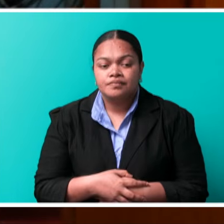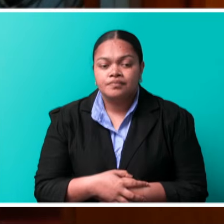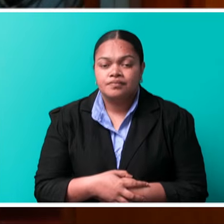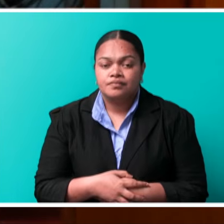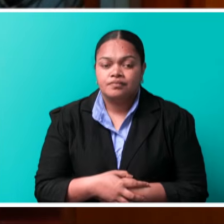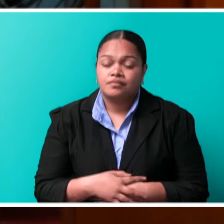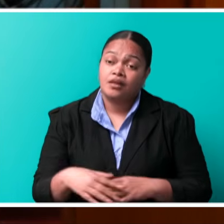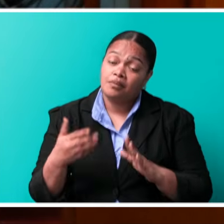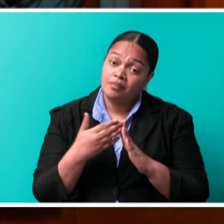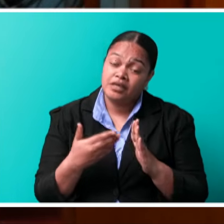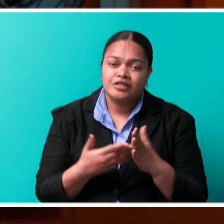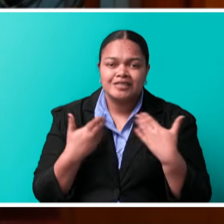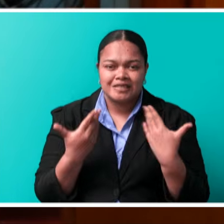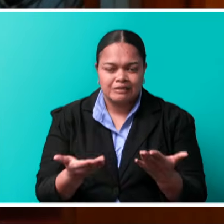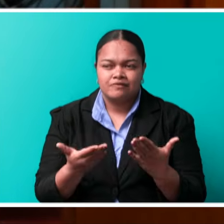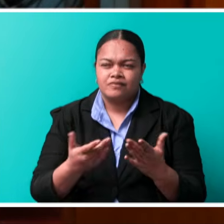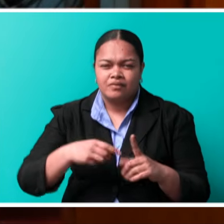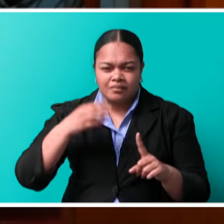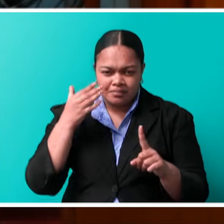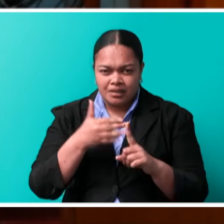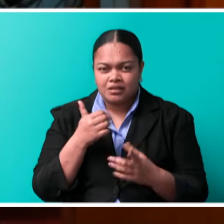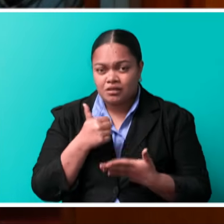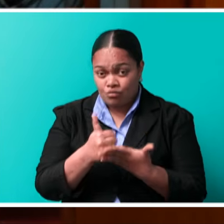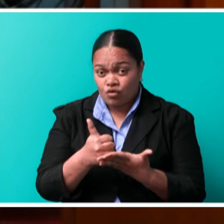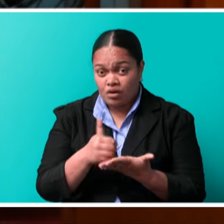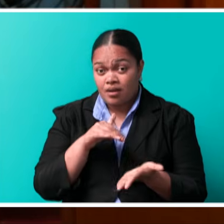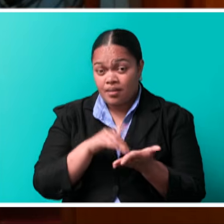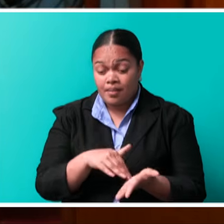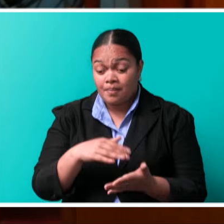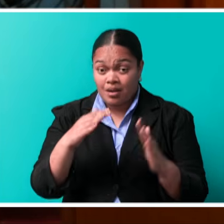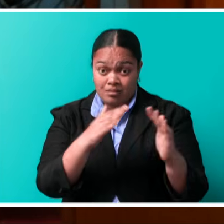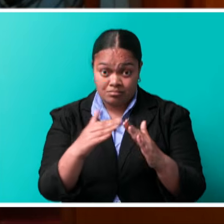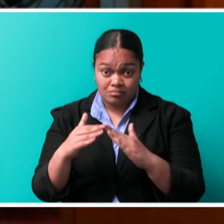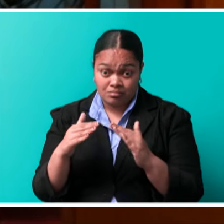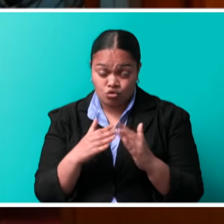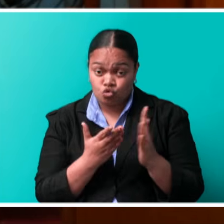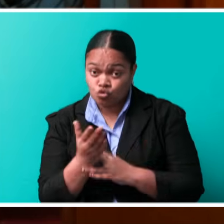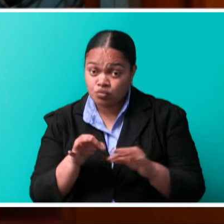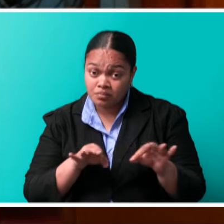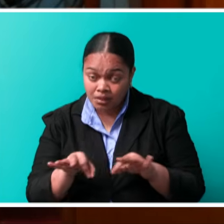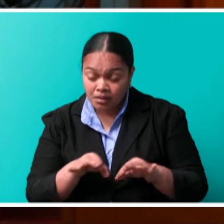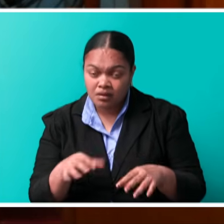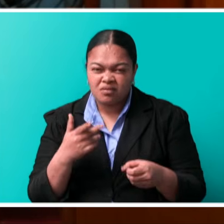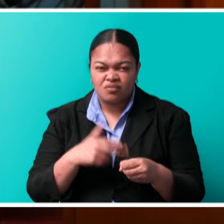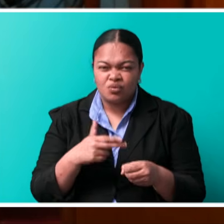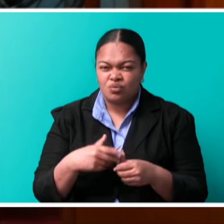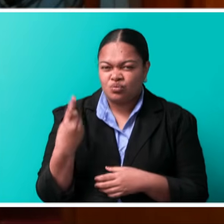The budget provides targeted support to assist households through measures such as fuel duty